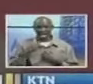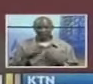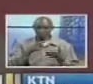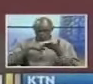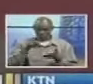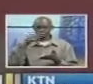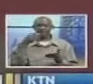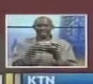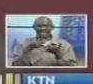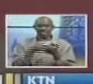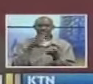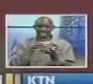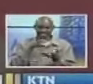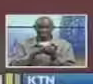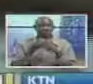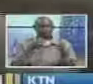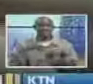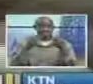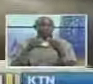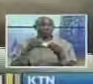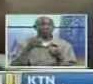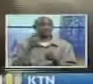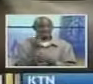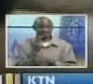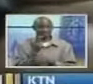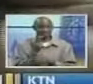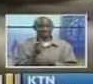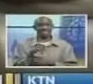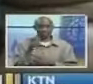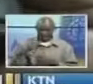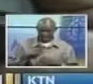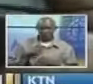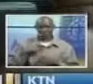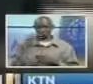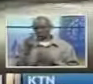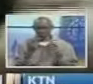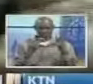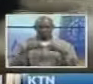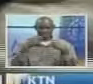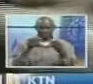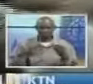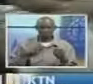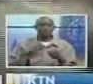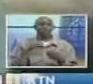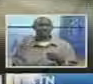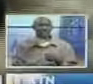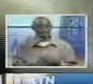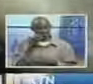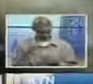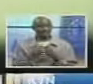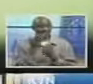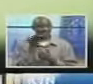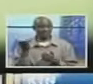prove your financial status before they give you a gun. Cases of armed civilians giving out their guns to commit crimes are rare in the